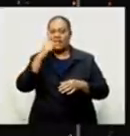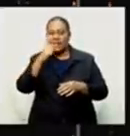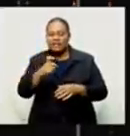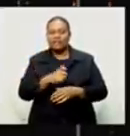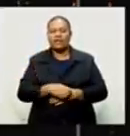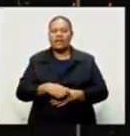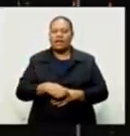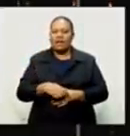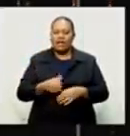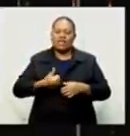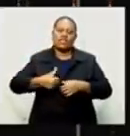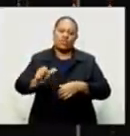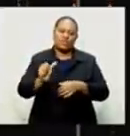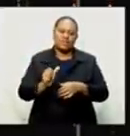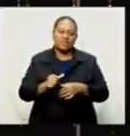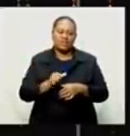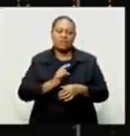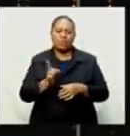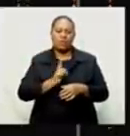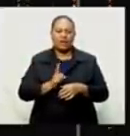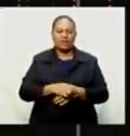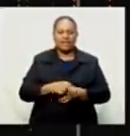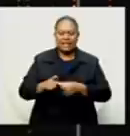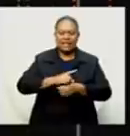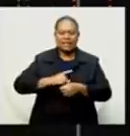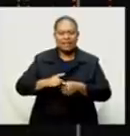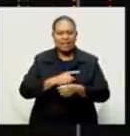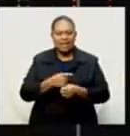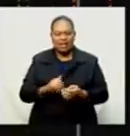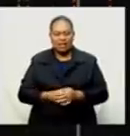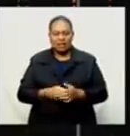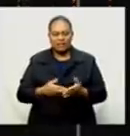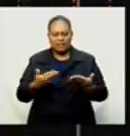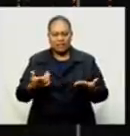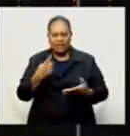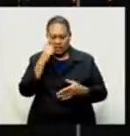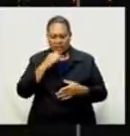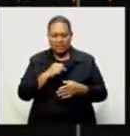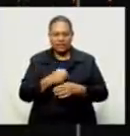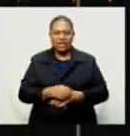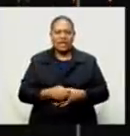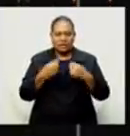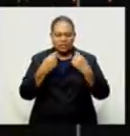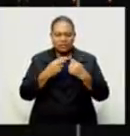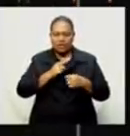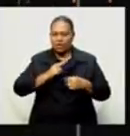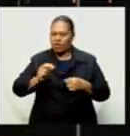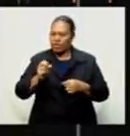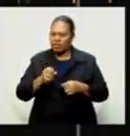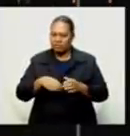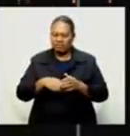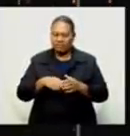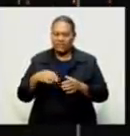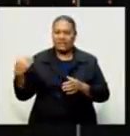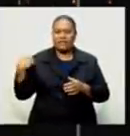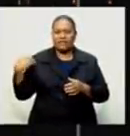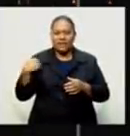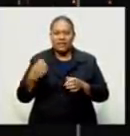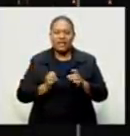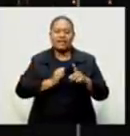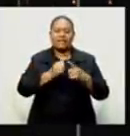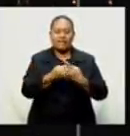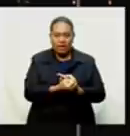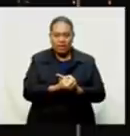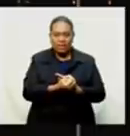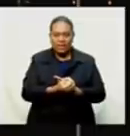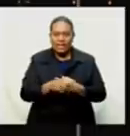without proper substitutes. Minister for Agriculture, Dr. Mahendra Reddy, says inorganic fertilizers not only affect the environment, but also